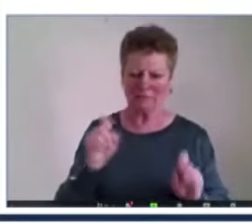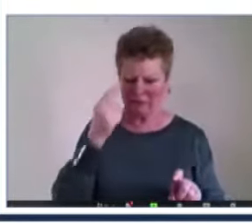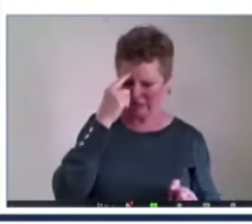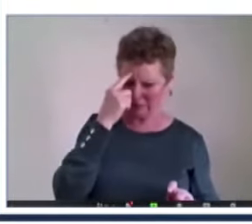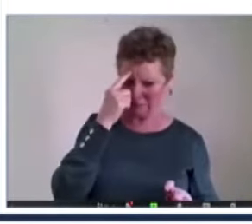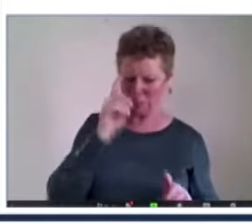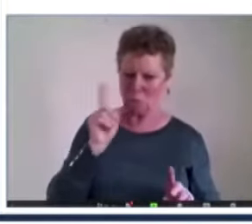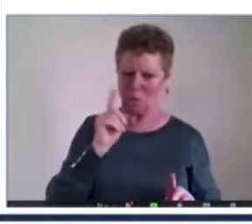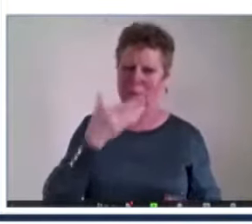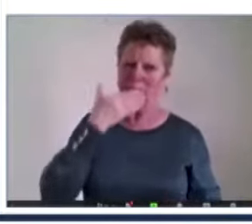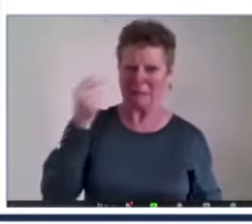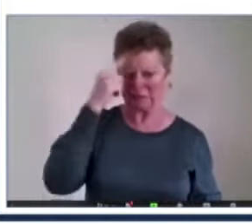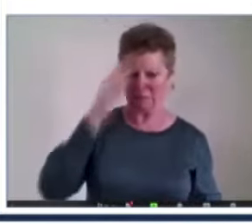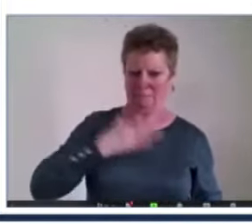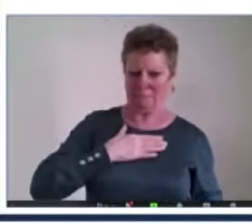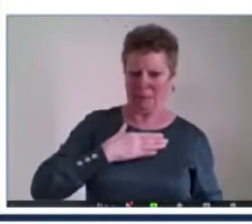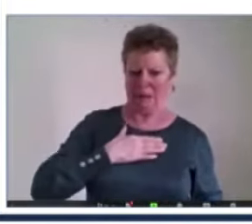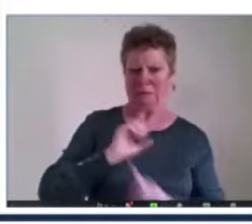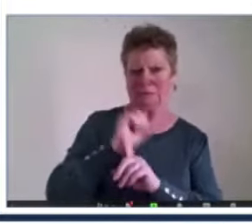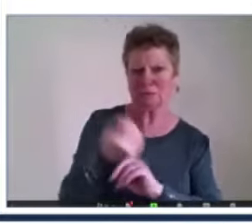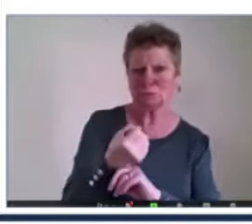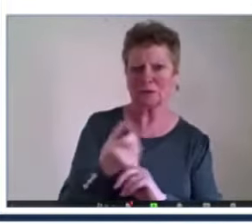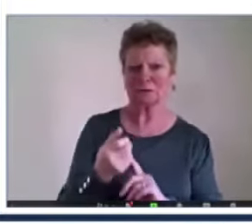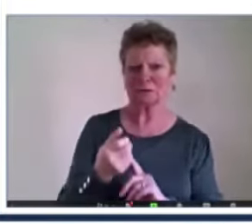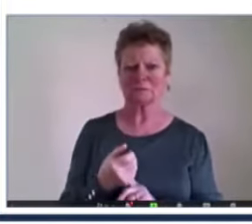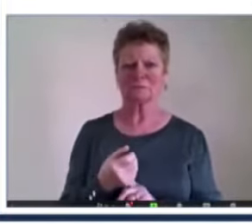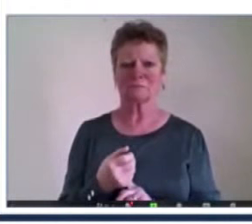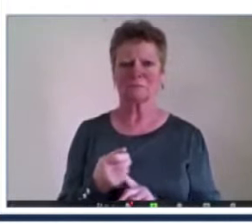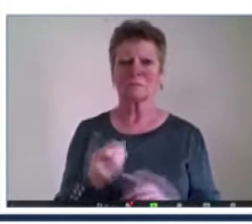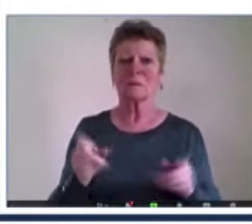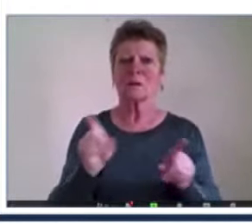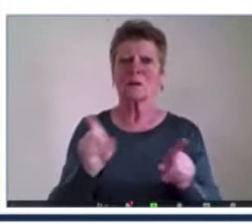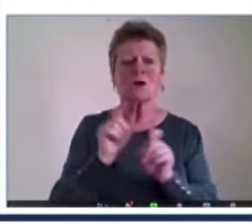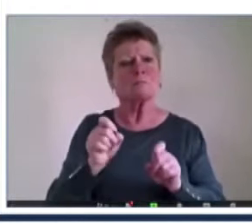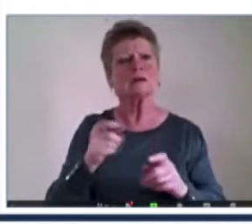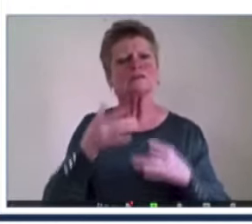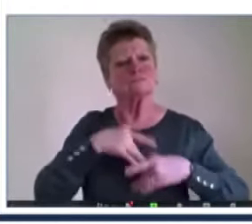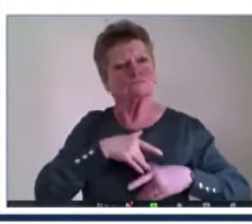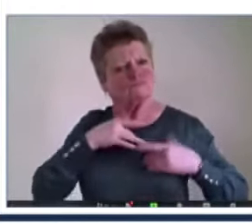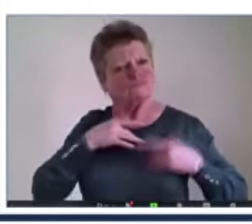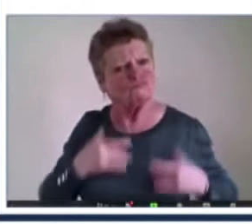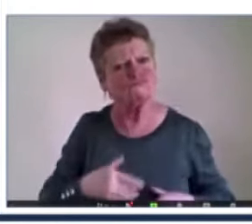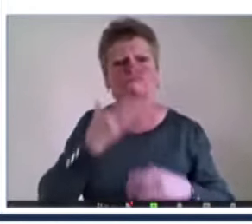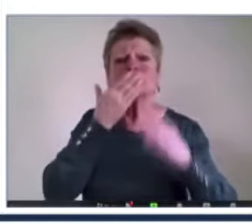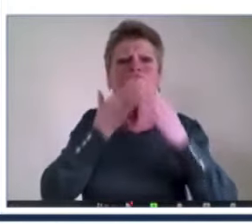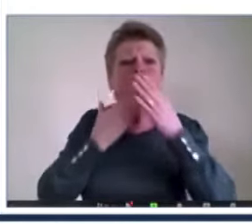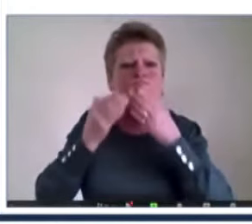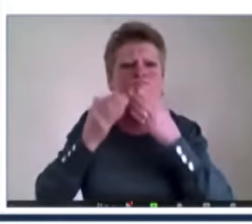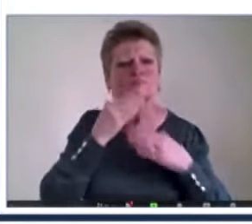situation. These personal actions are also acts of kindness and caring to others.